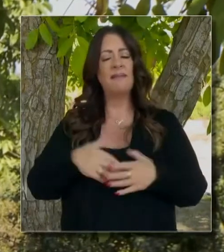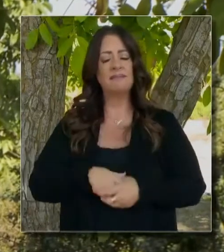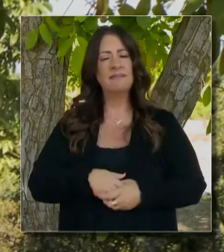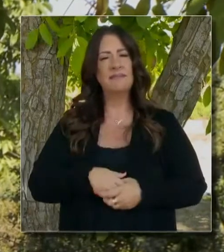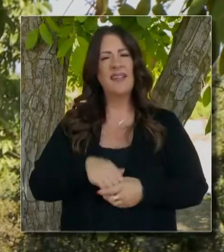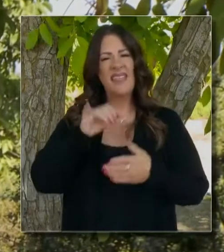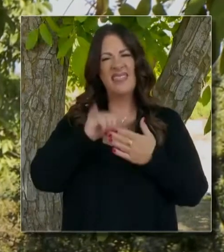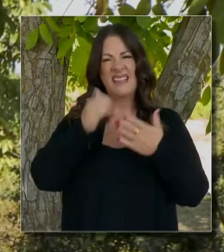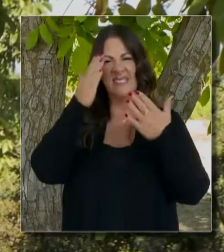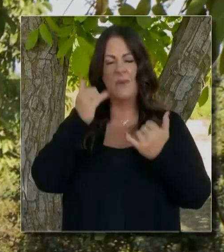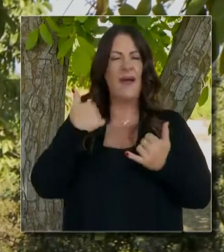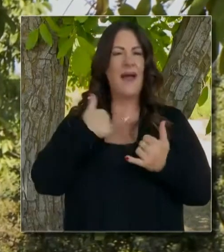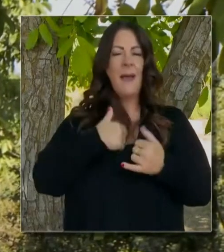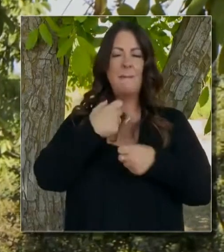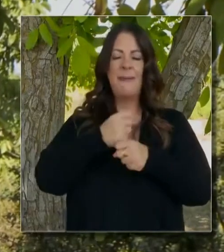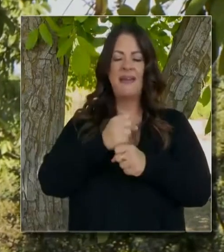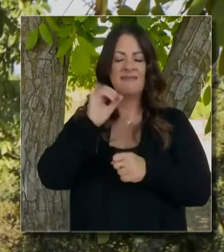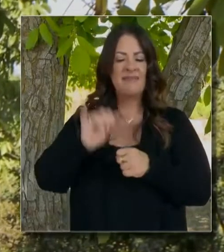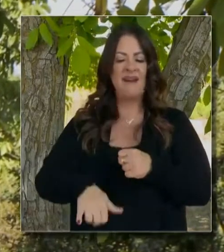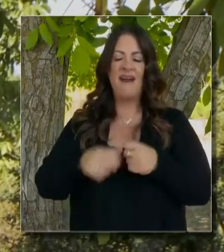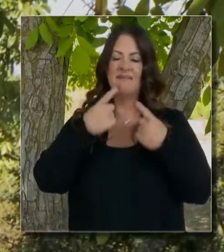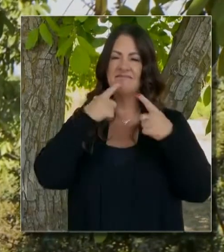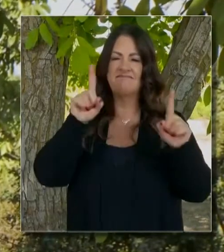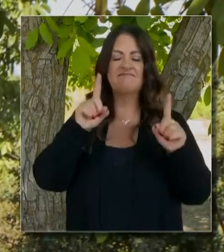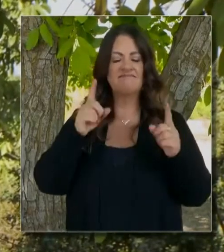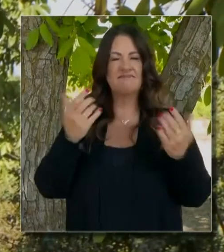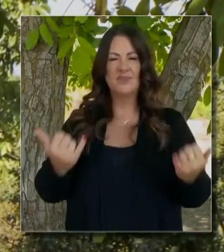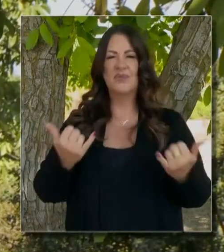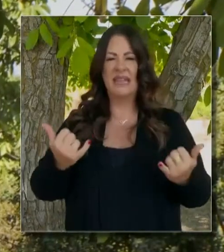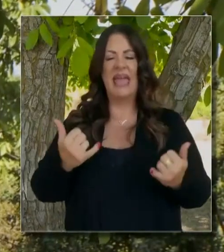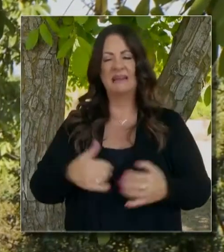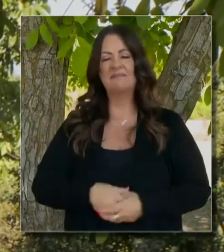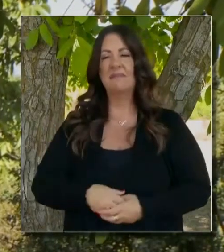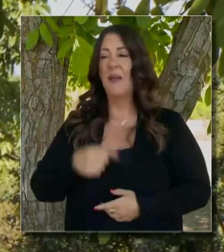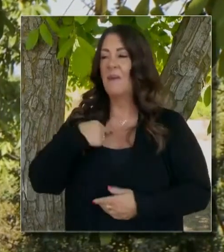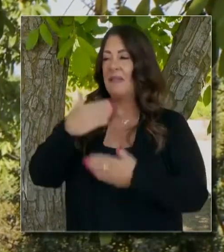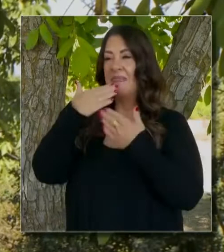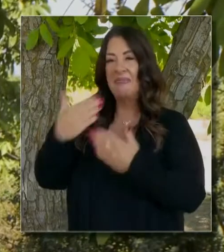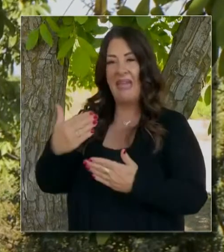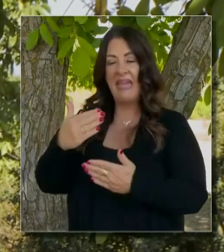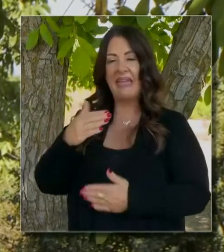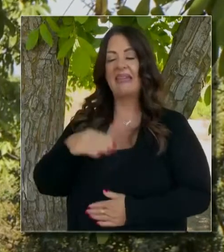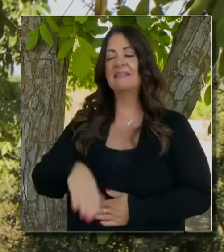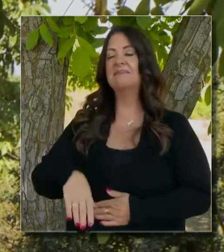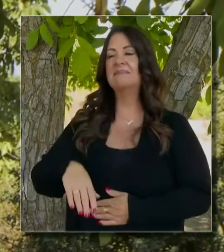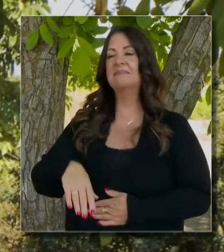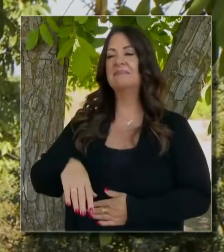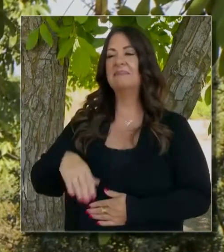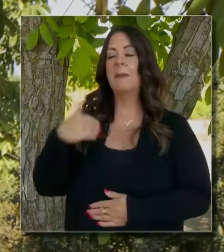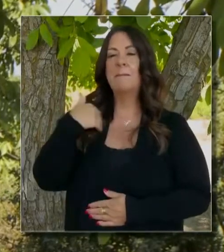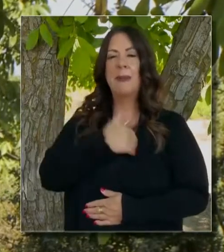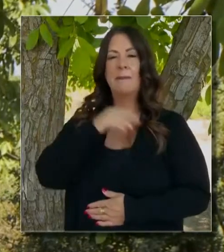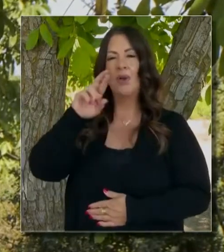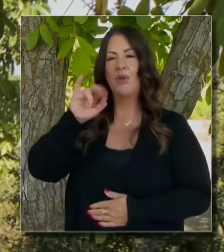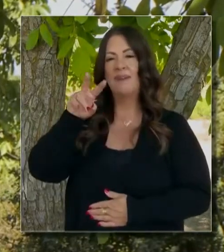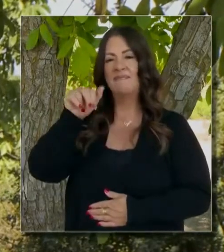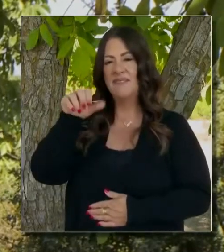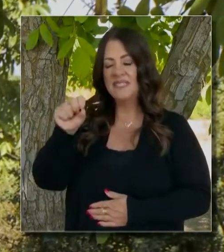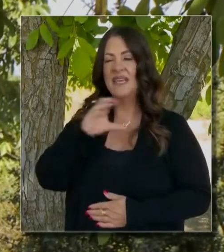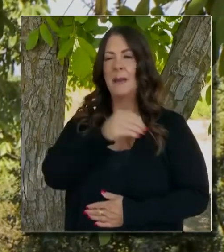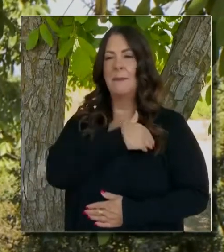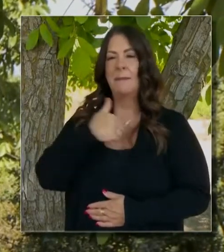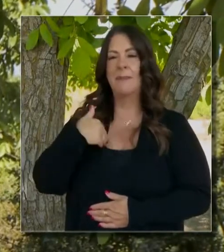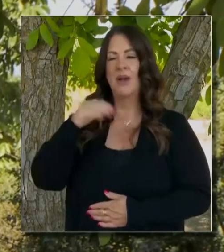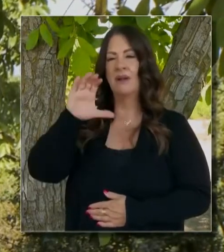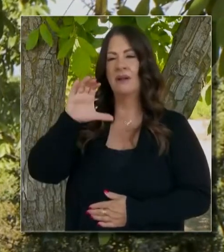of this effort. Final words. I want to just thank two members, Member Rivas and Member Kalra, for their